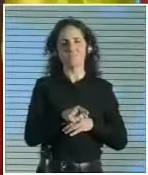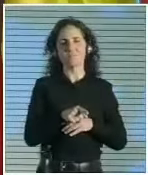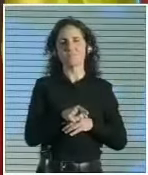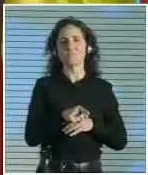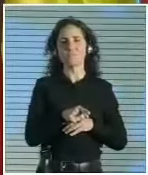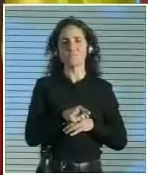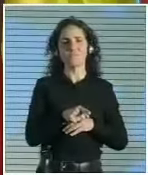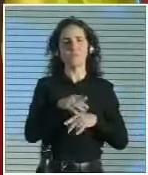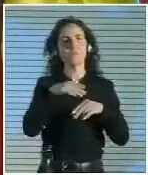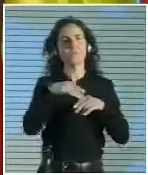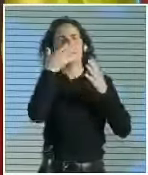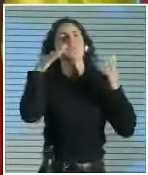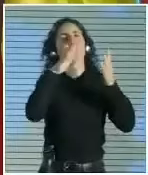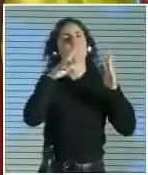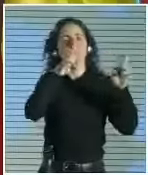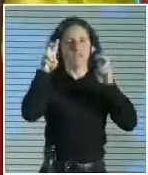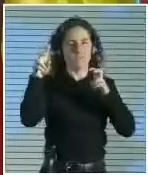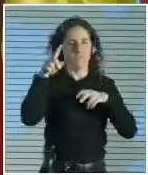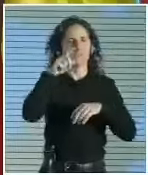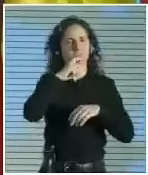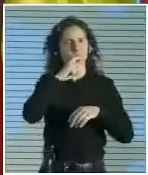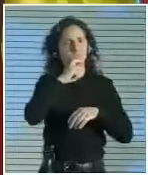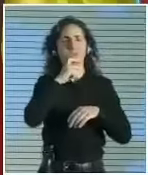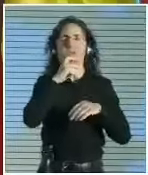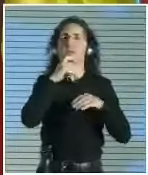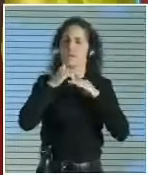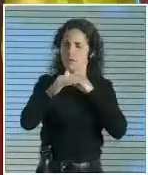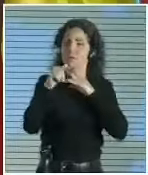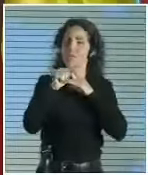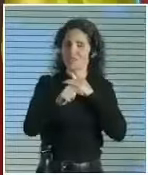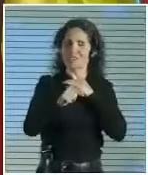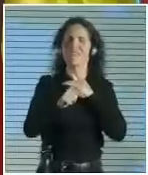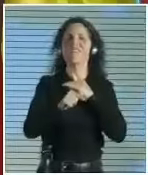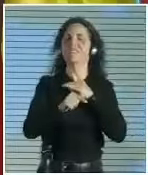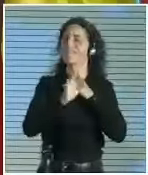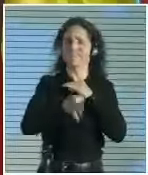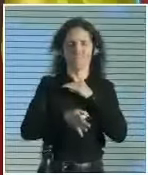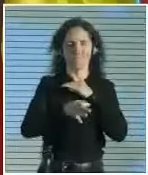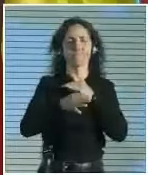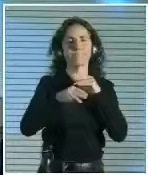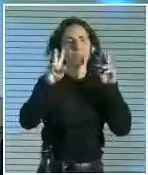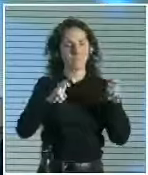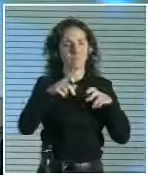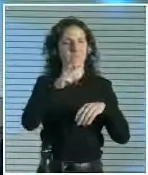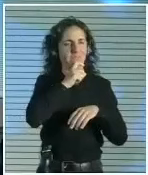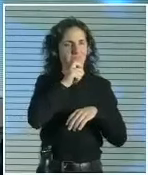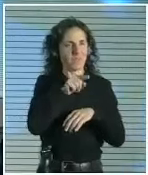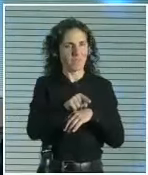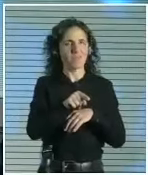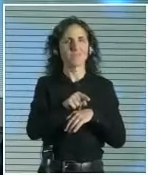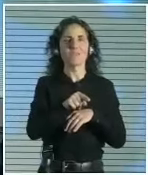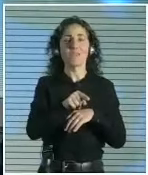is clearly a complex issue, and it is context sensitive, and as Jesus put it earlier,